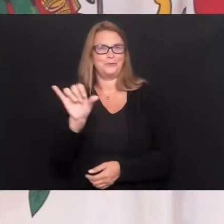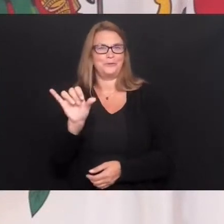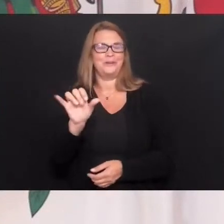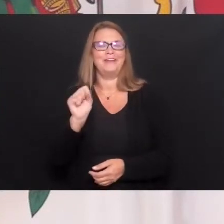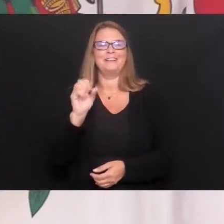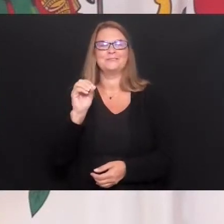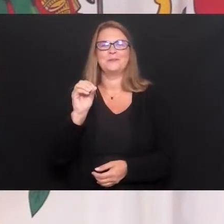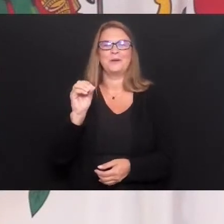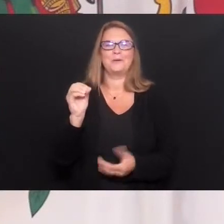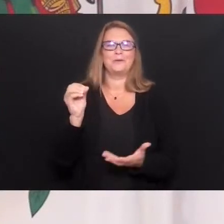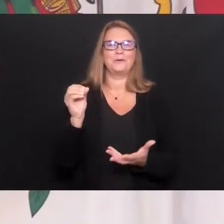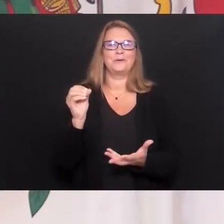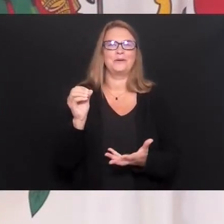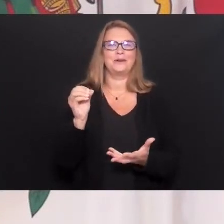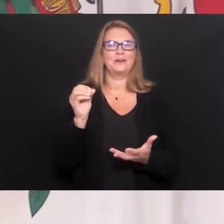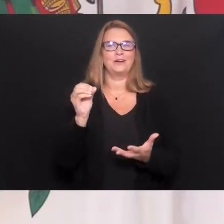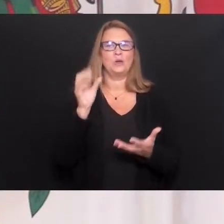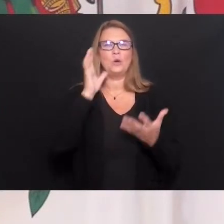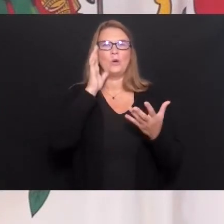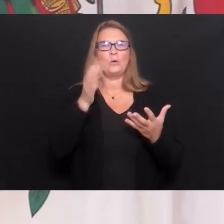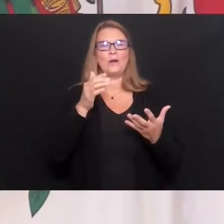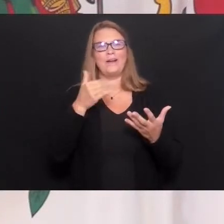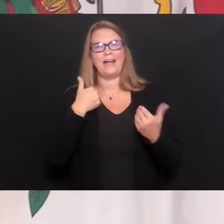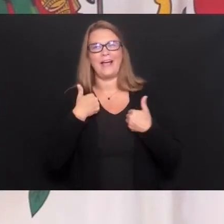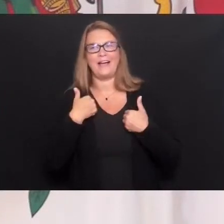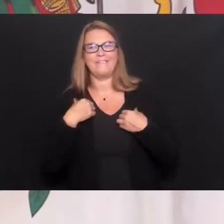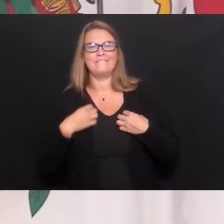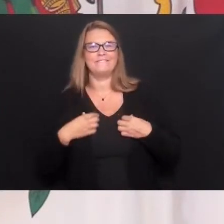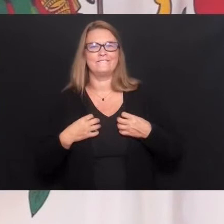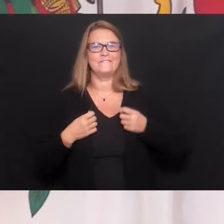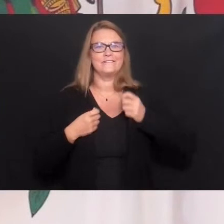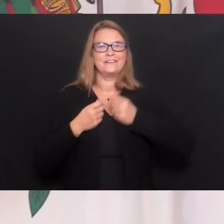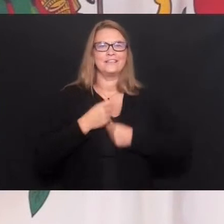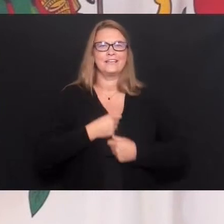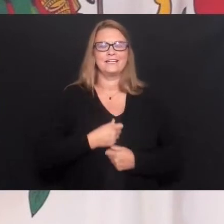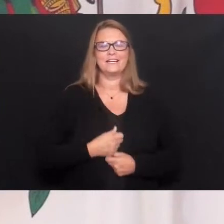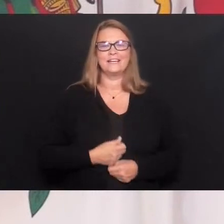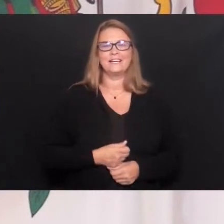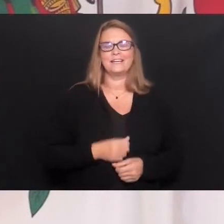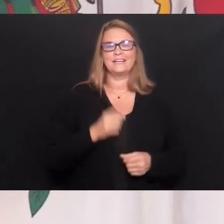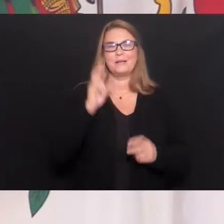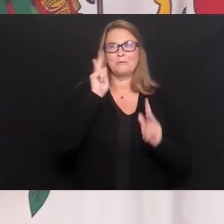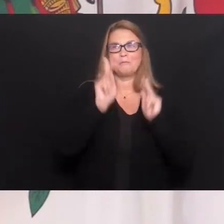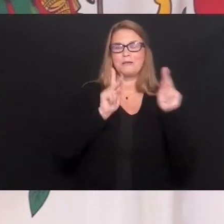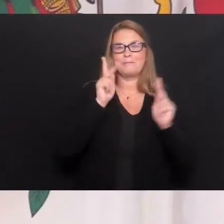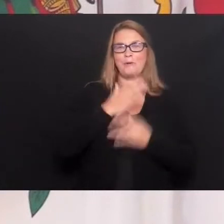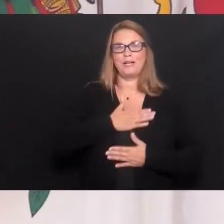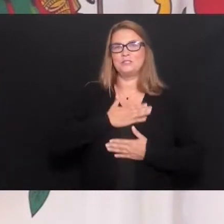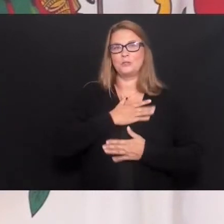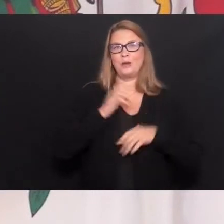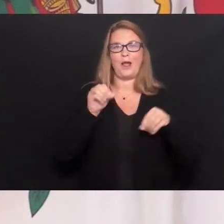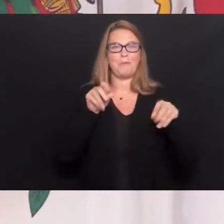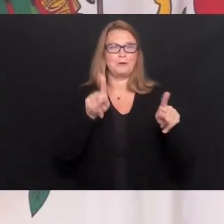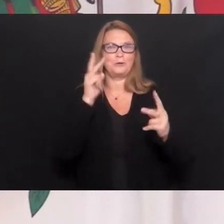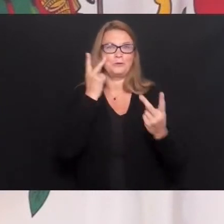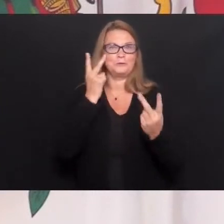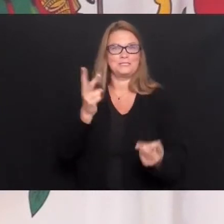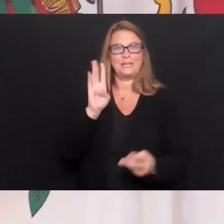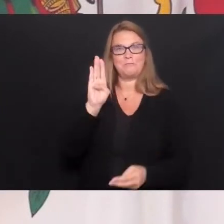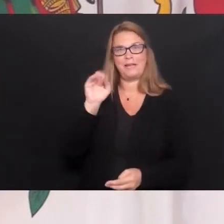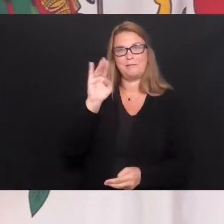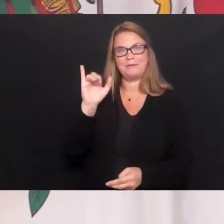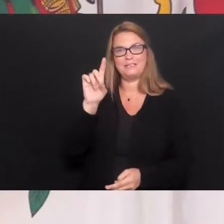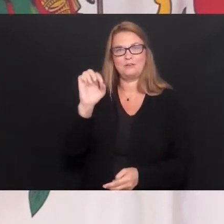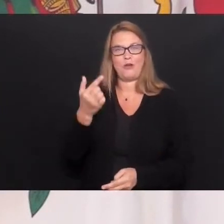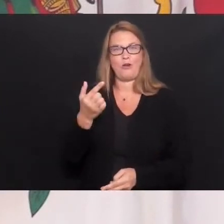go through all the people and let you know, the people that enjoy seeing her and everything, and then we'll